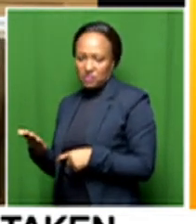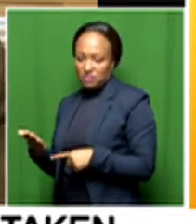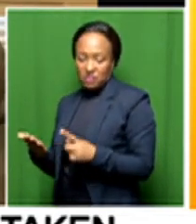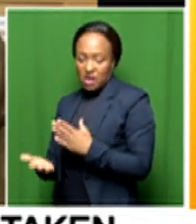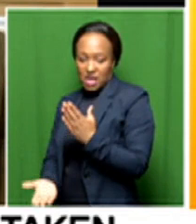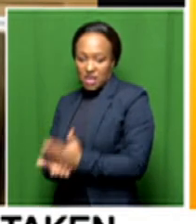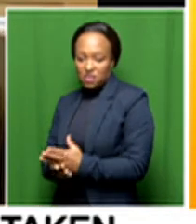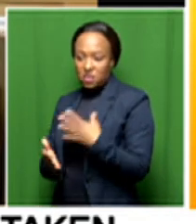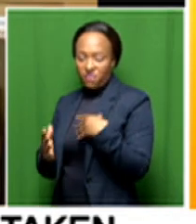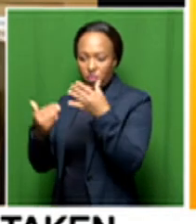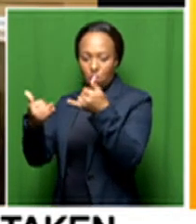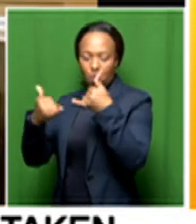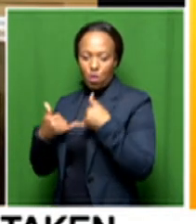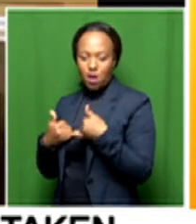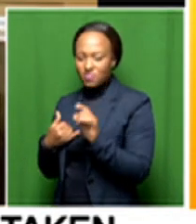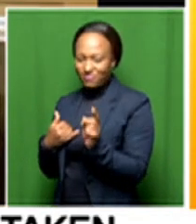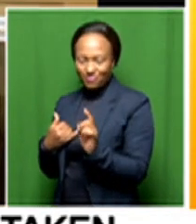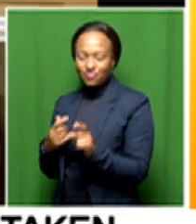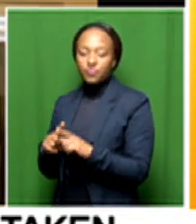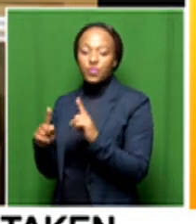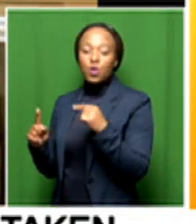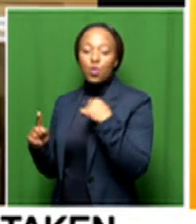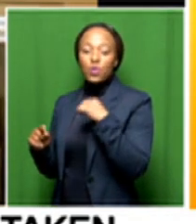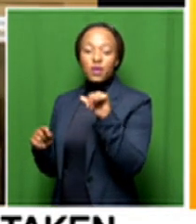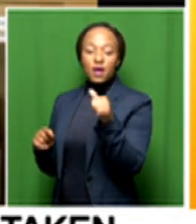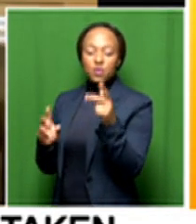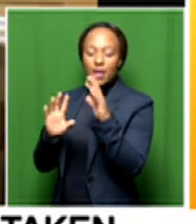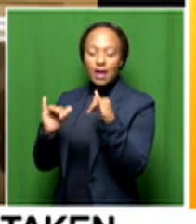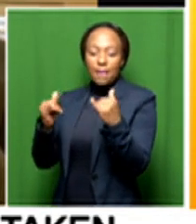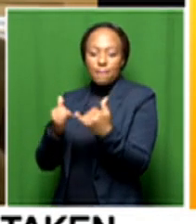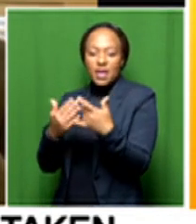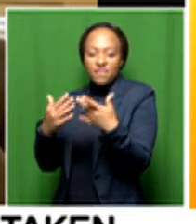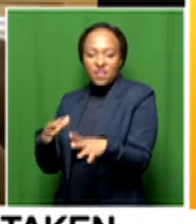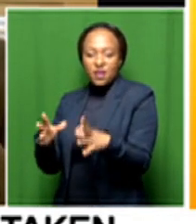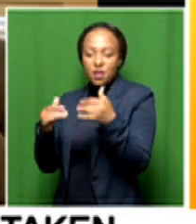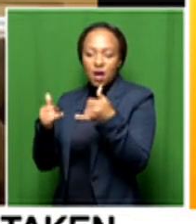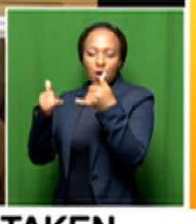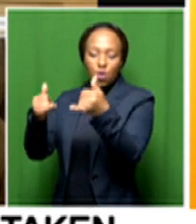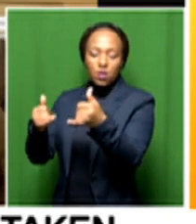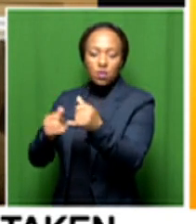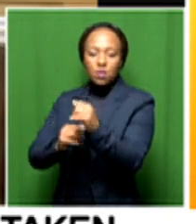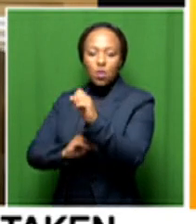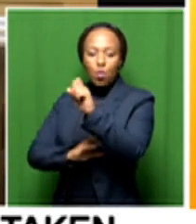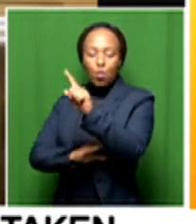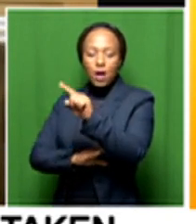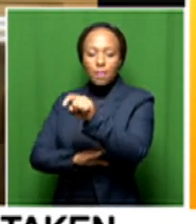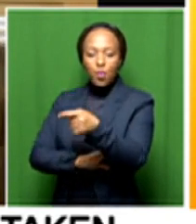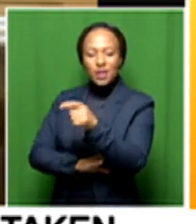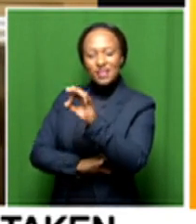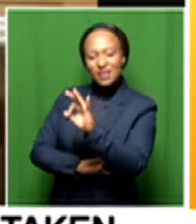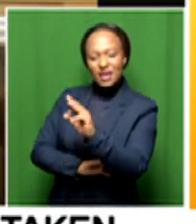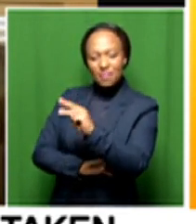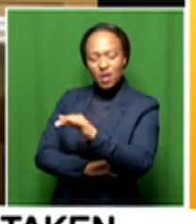guarantee of award, and this was he said in relation to a company that was awarded an order for 1.13 million to